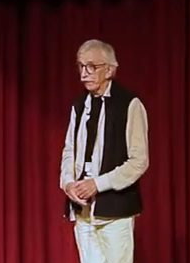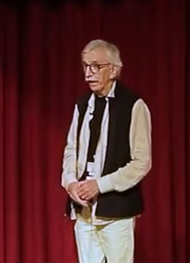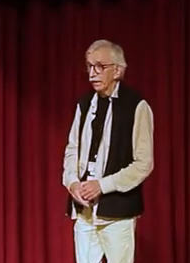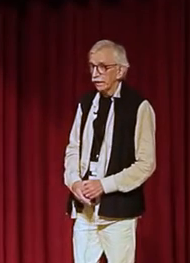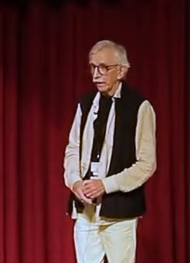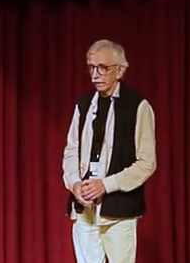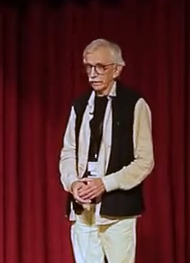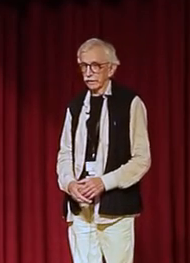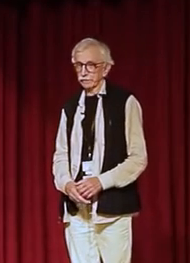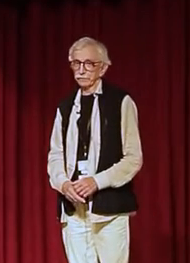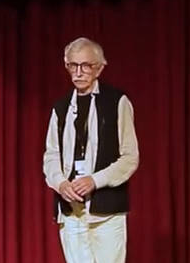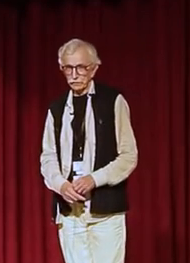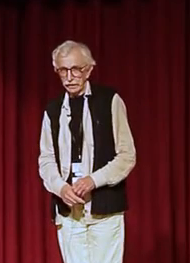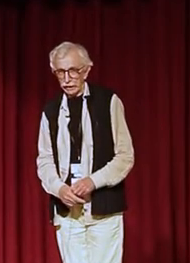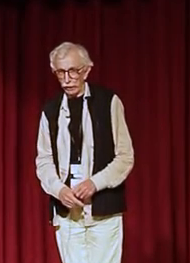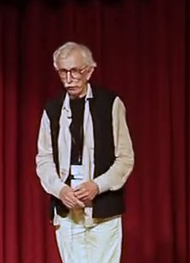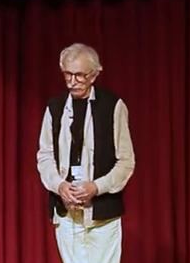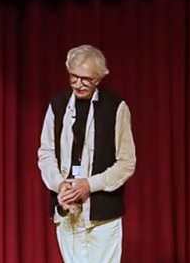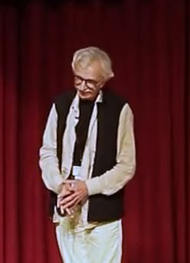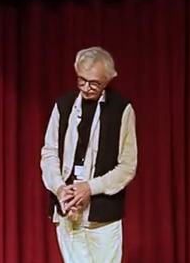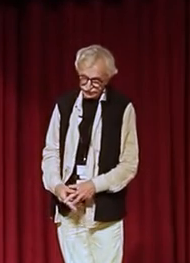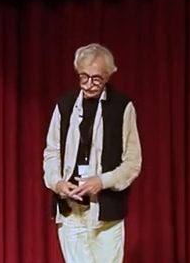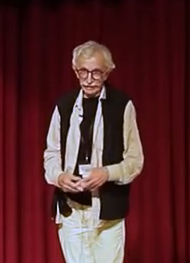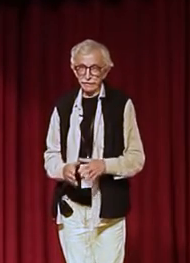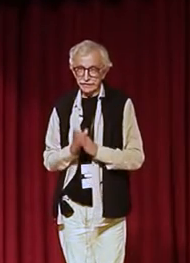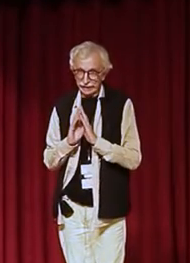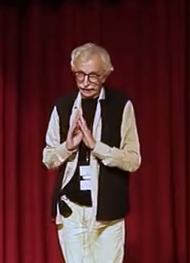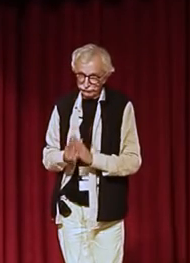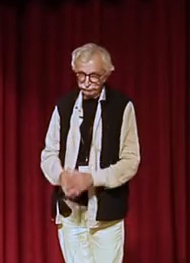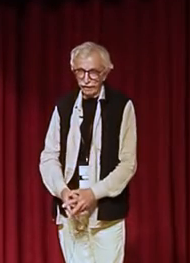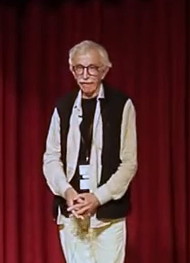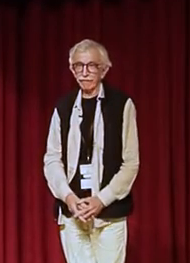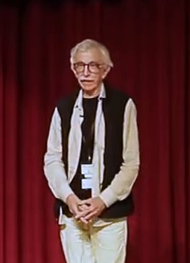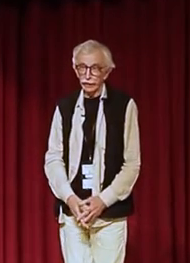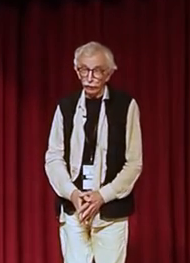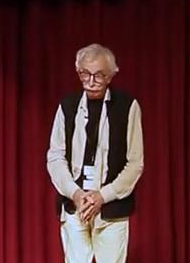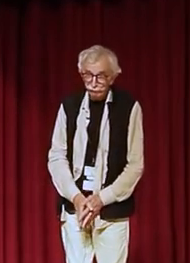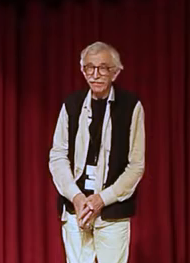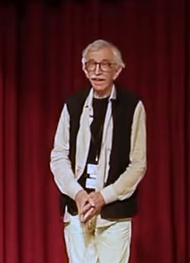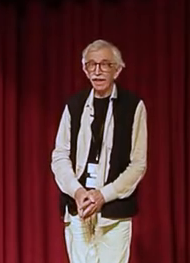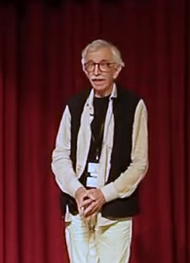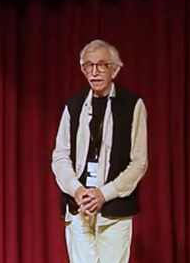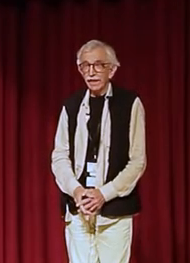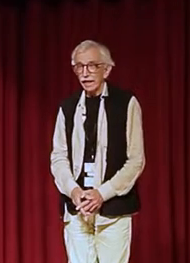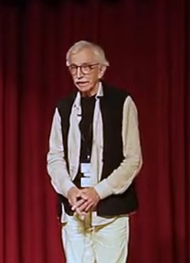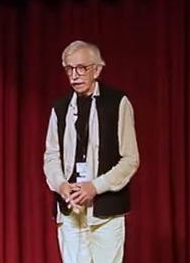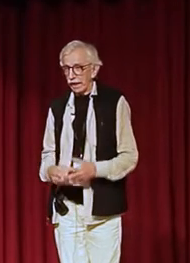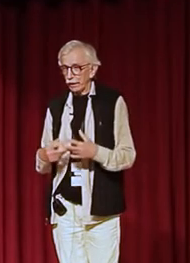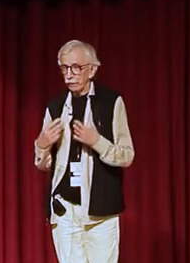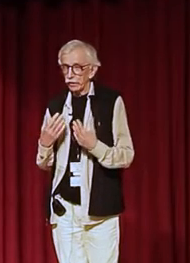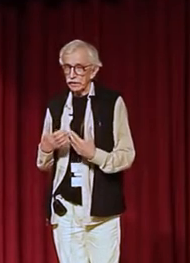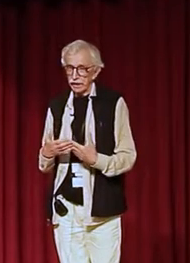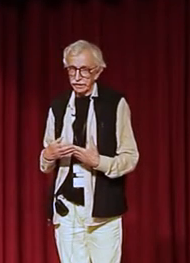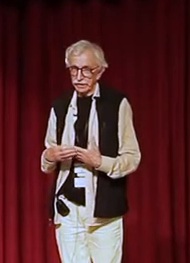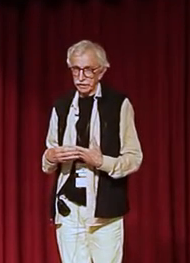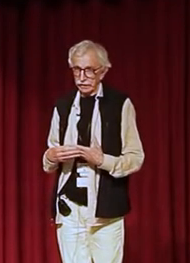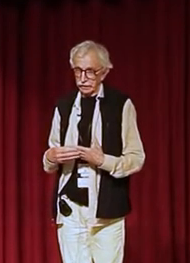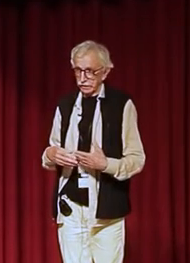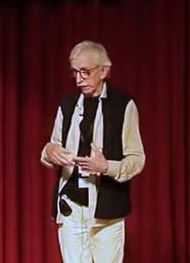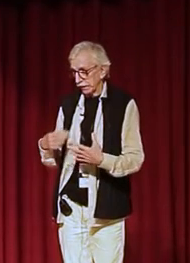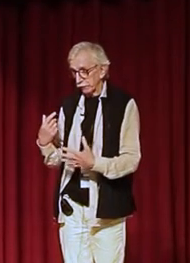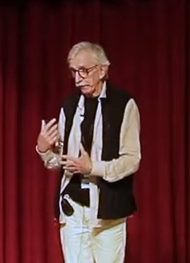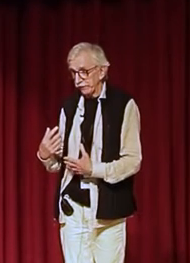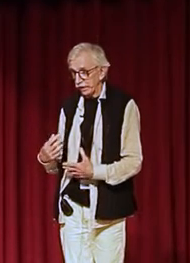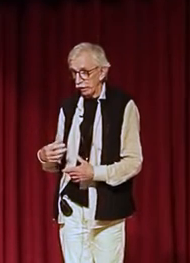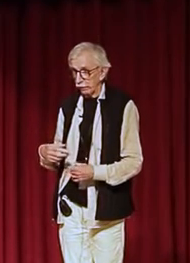Very much. So, hello, Namaskar, Vanakkam. I apologize